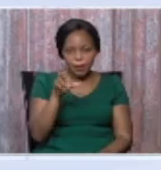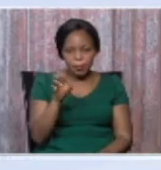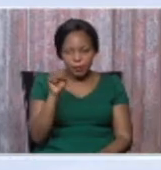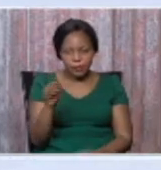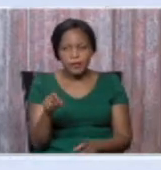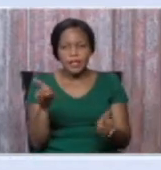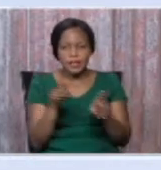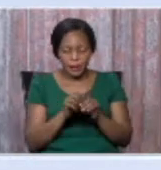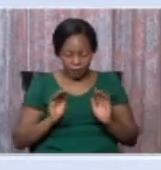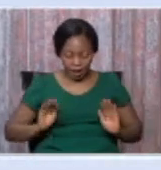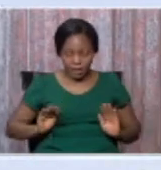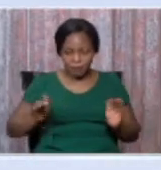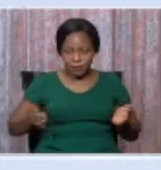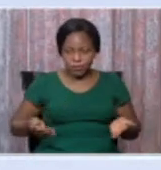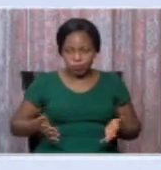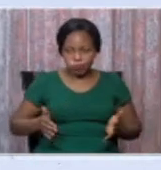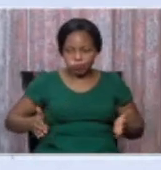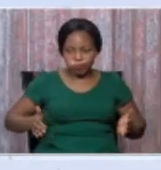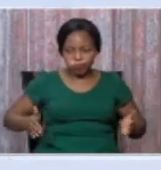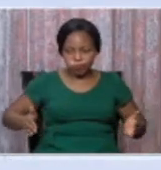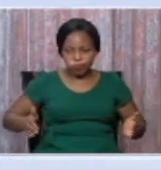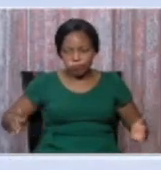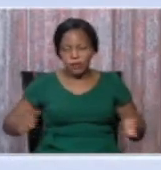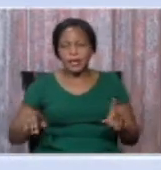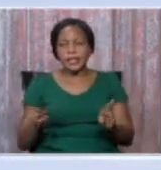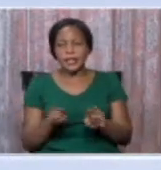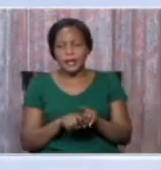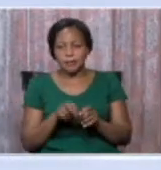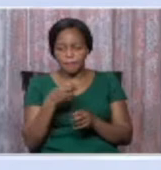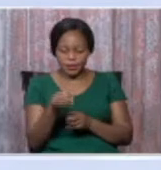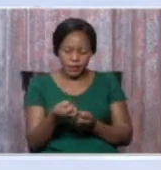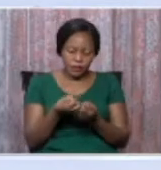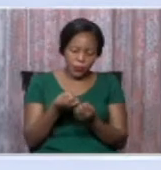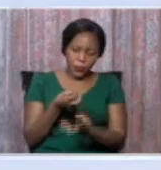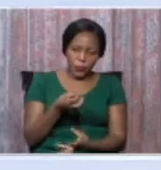Our legs and the muscles become stronger. Then